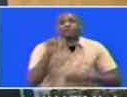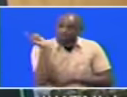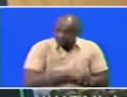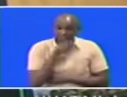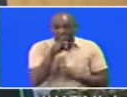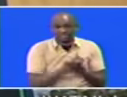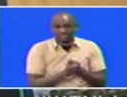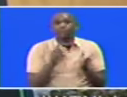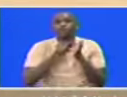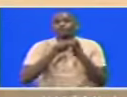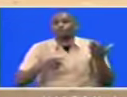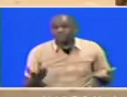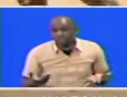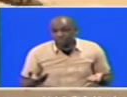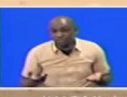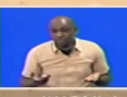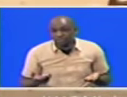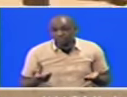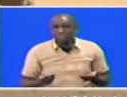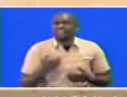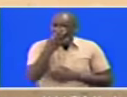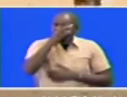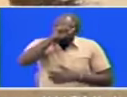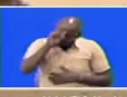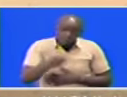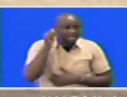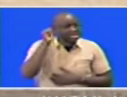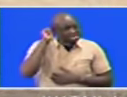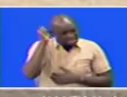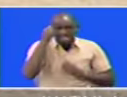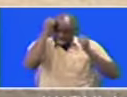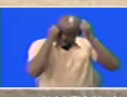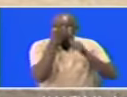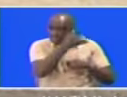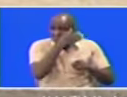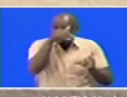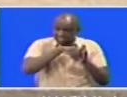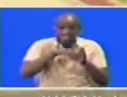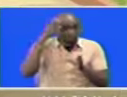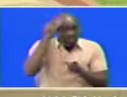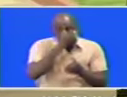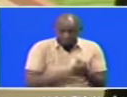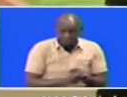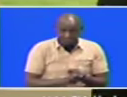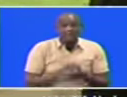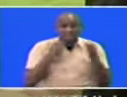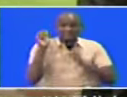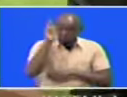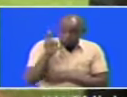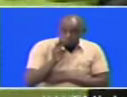problem. What is the problem? With more than 3,000 Kenyan troops still inside Somalia, Uhuru